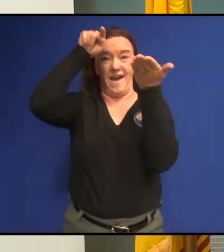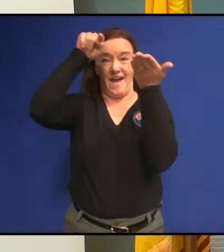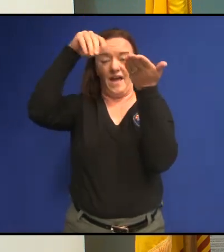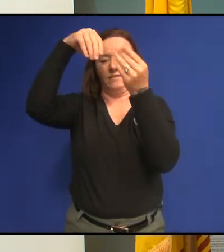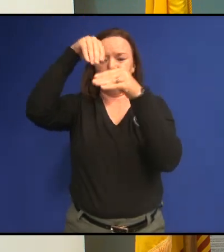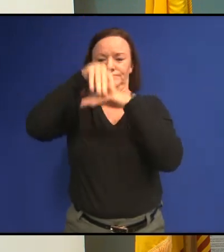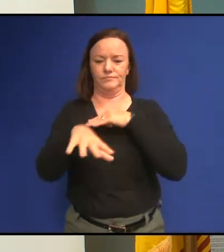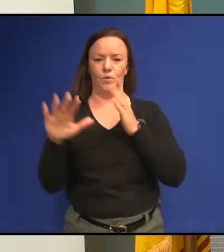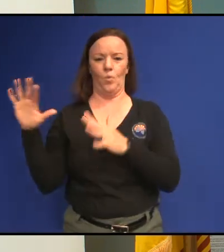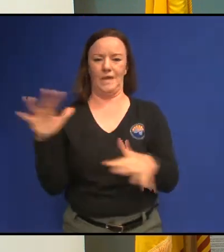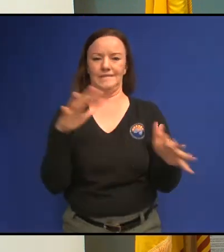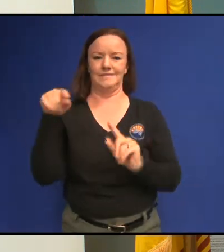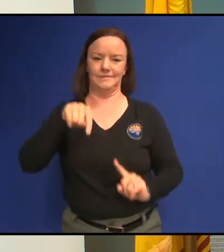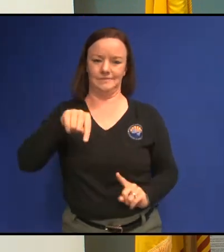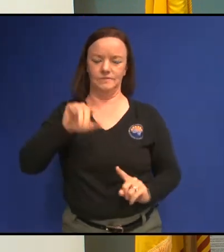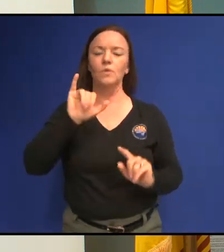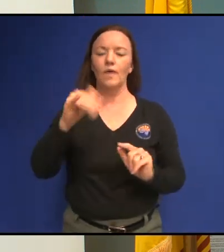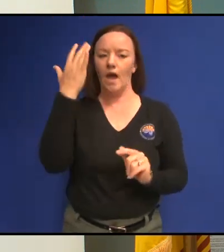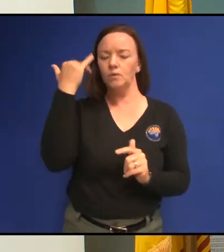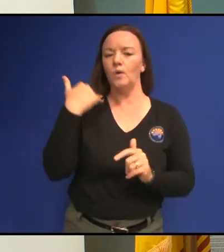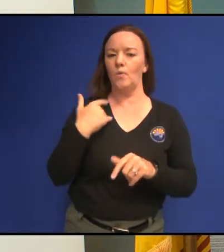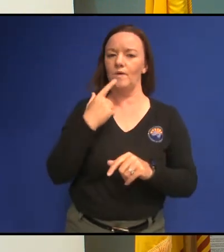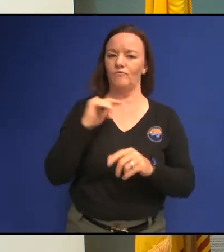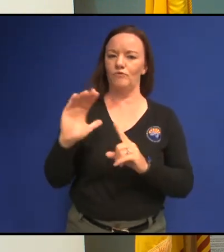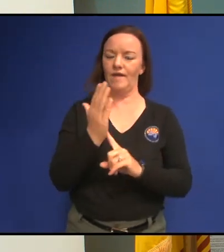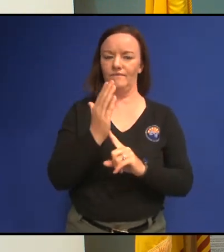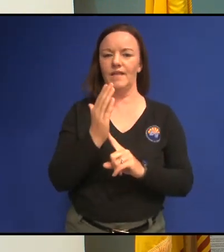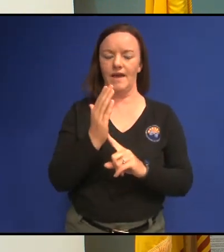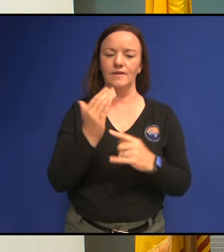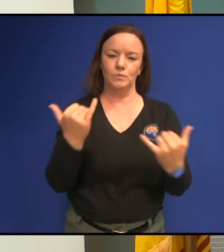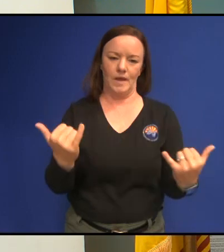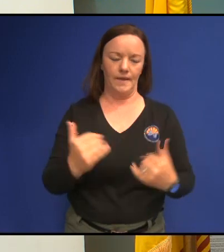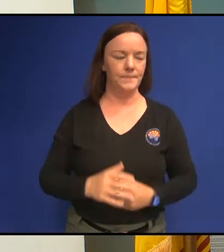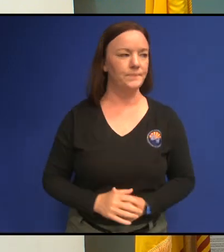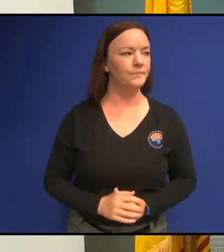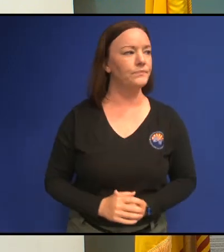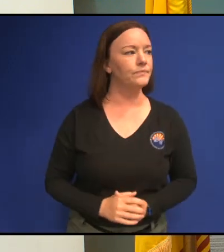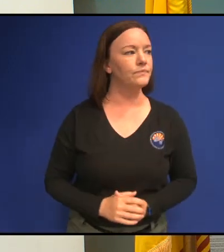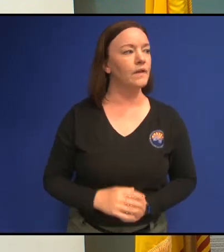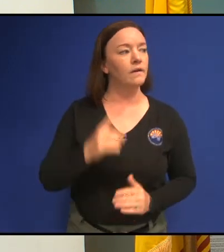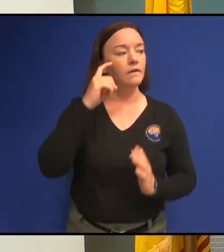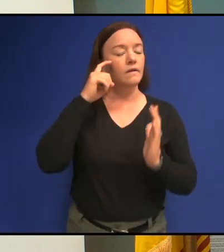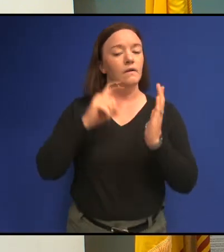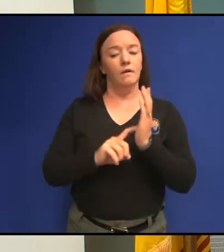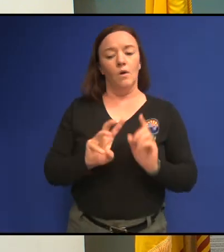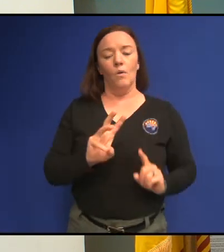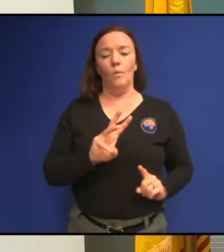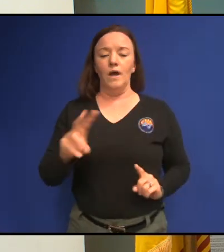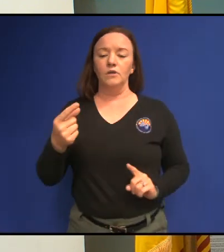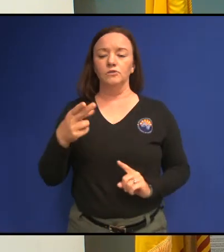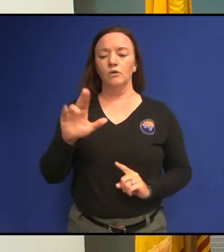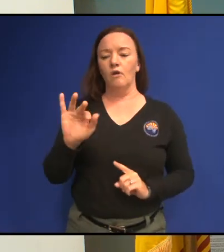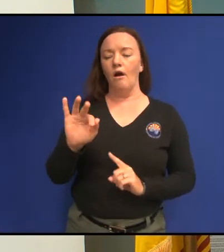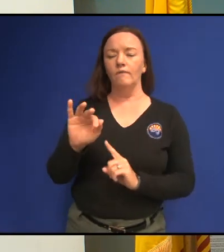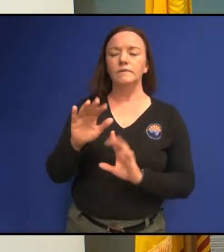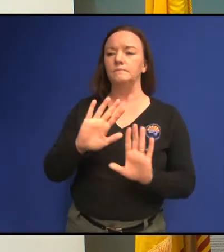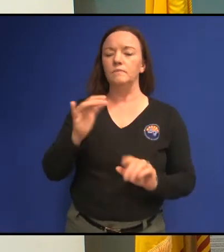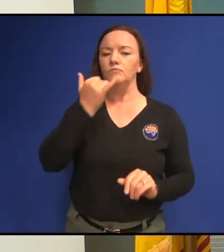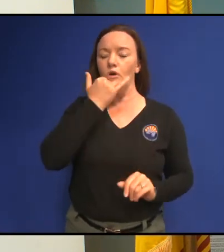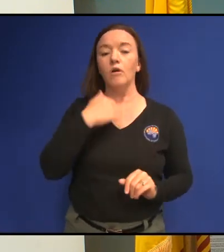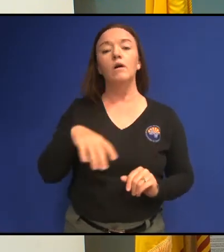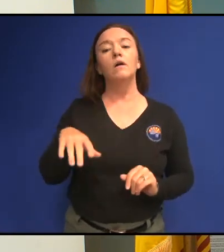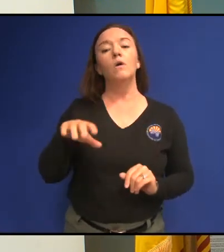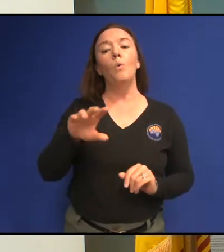today. And what you'll notice down here over the western Gulf Coast, or my apologies, the western